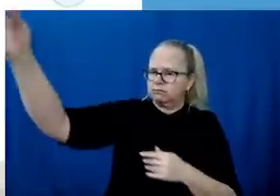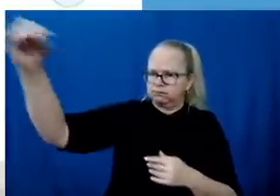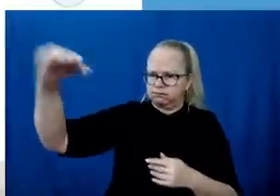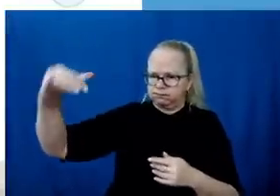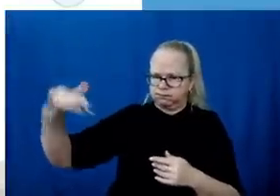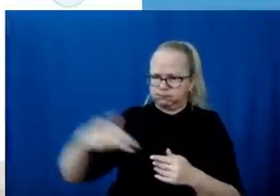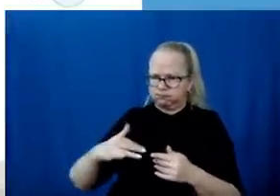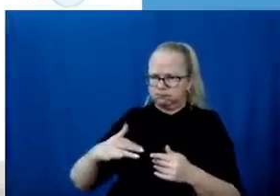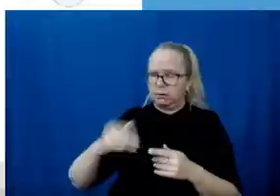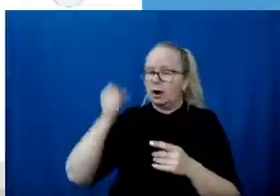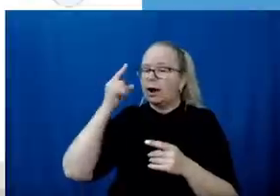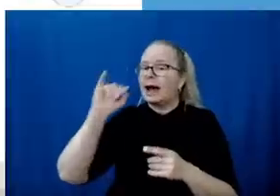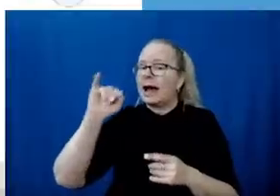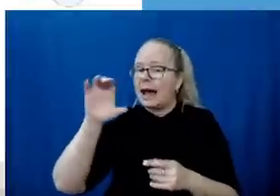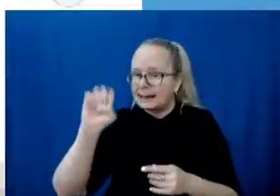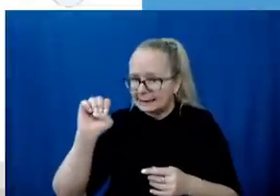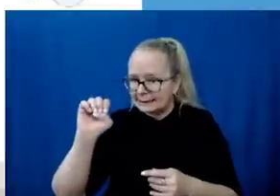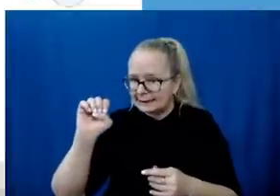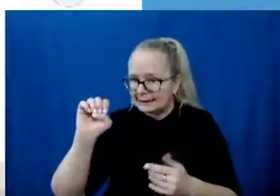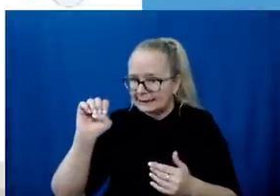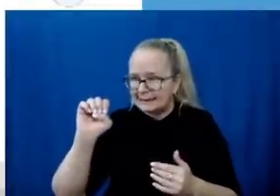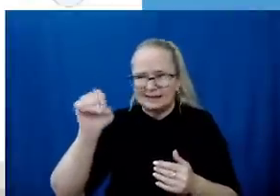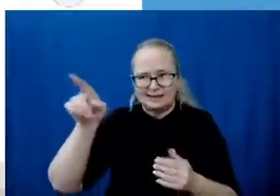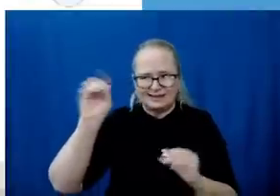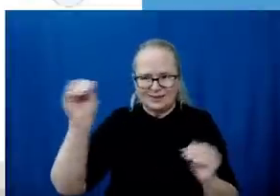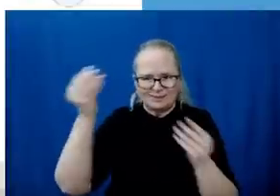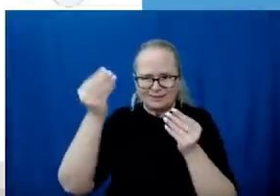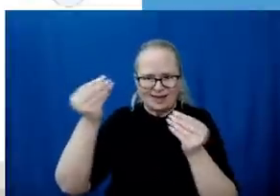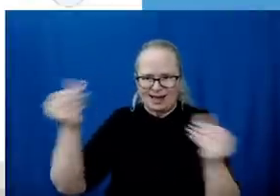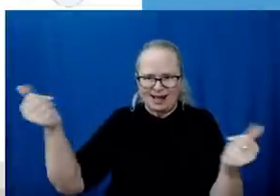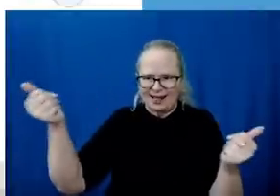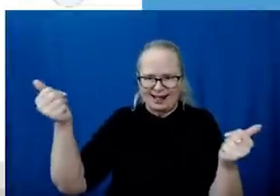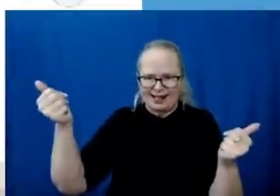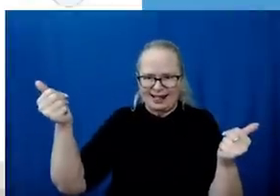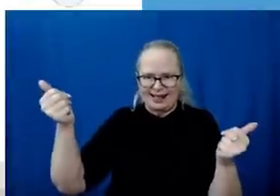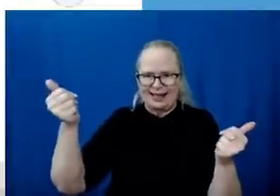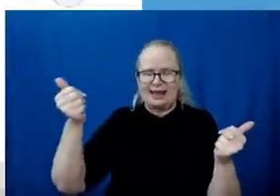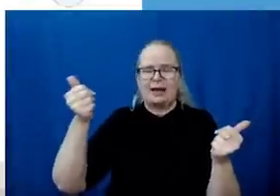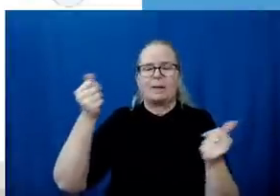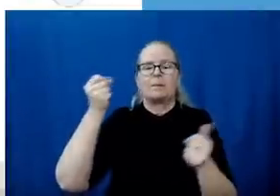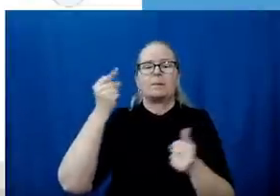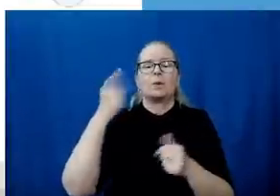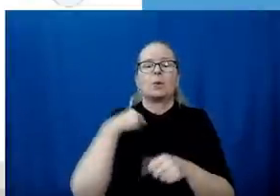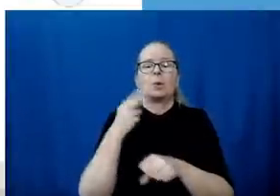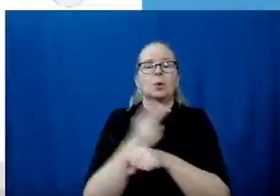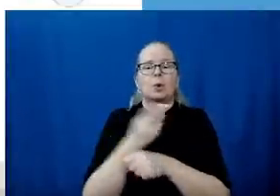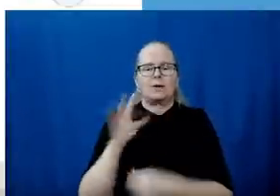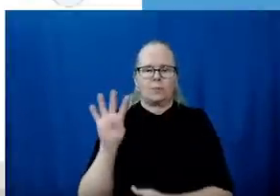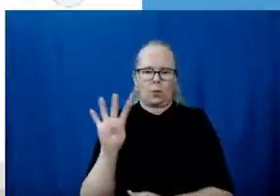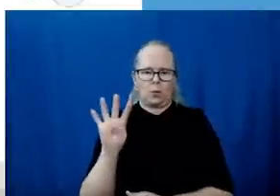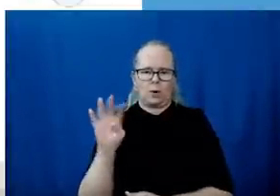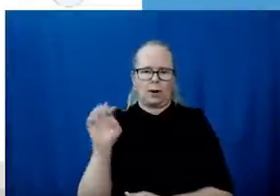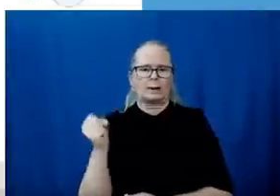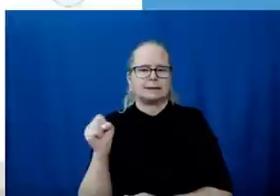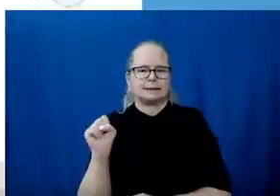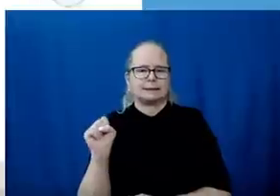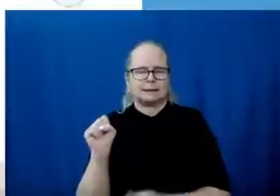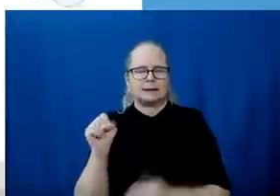time on ice, such that there's no sample degradation. And then we use what's called a 4S mechanism by which to